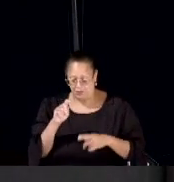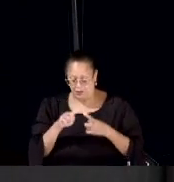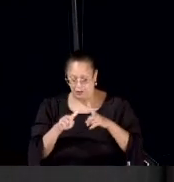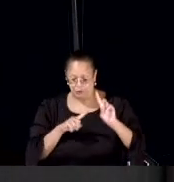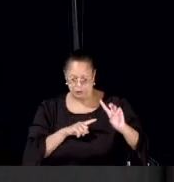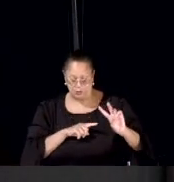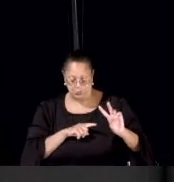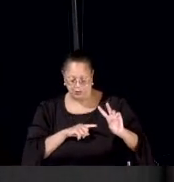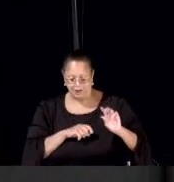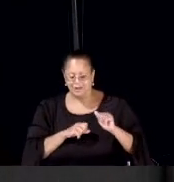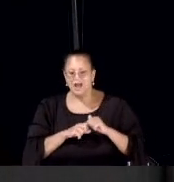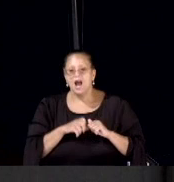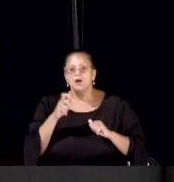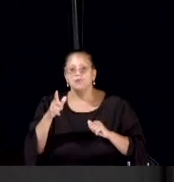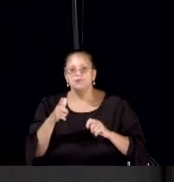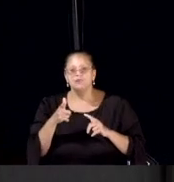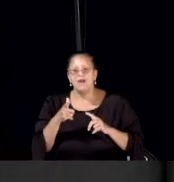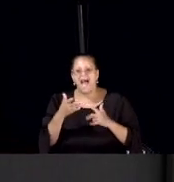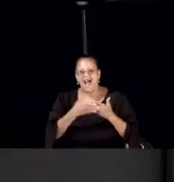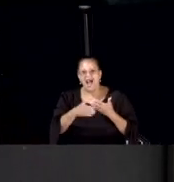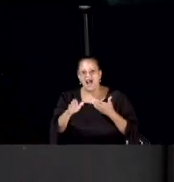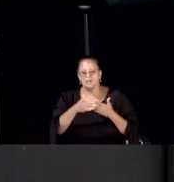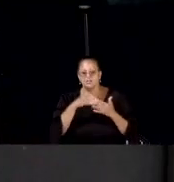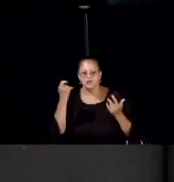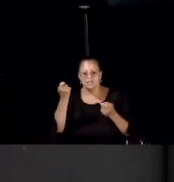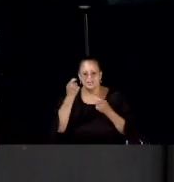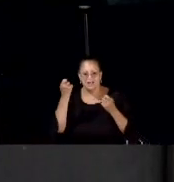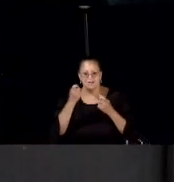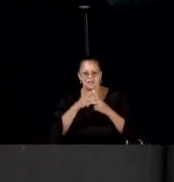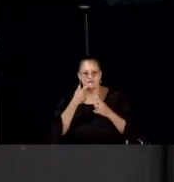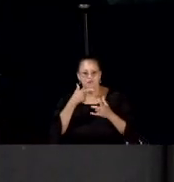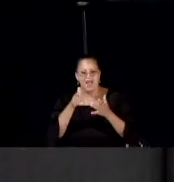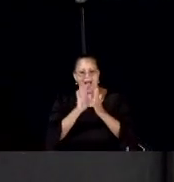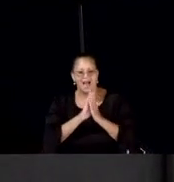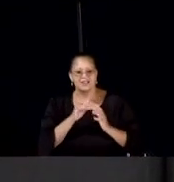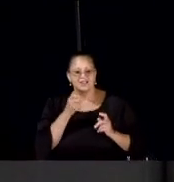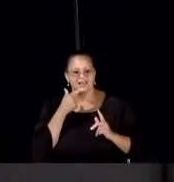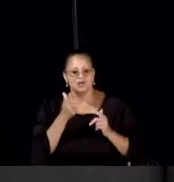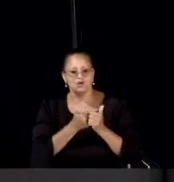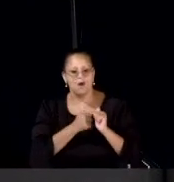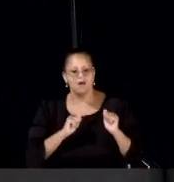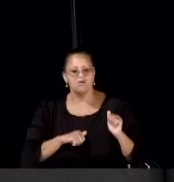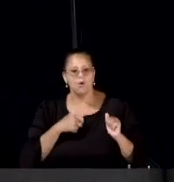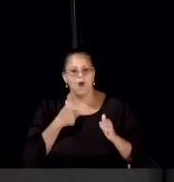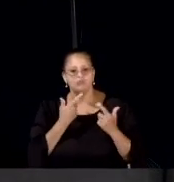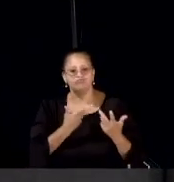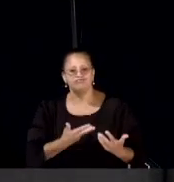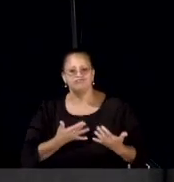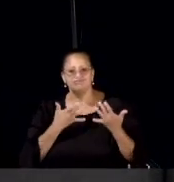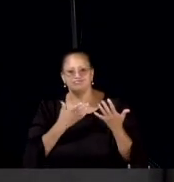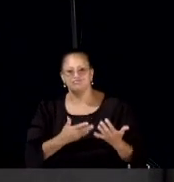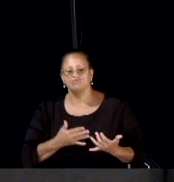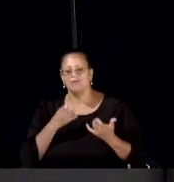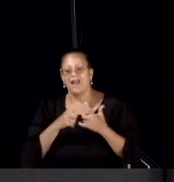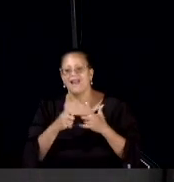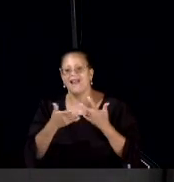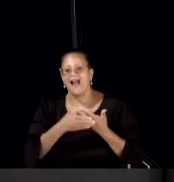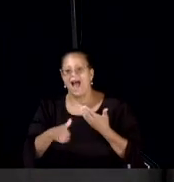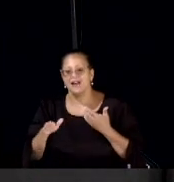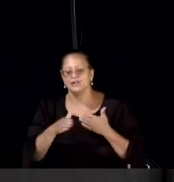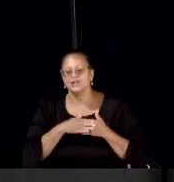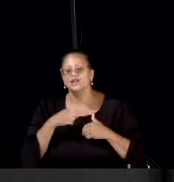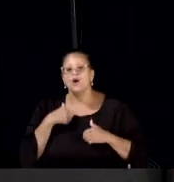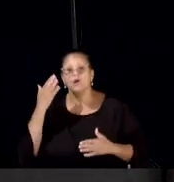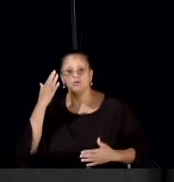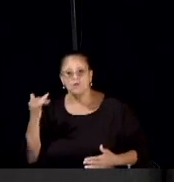that graduates, guests, and school staff avoid lingering and vacate the parking lots as quickly as possible. This is necessary